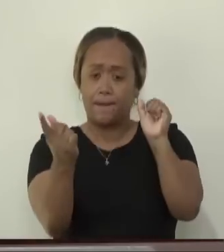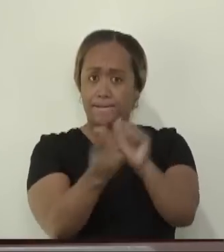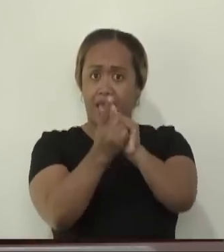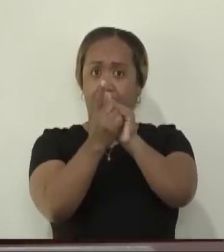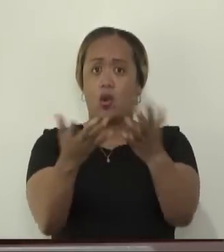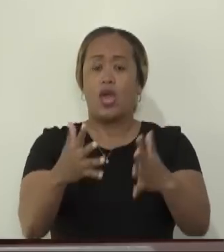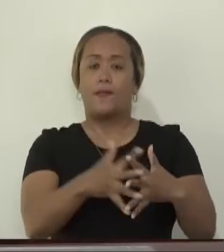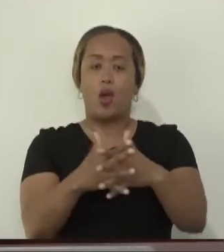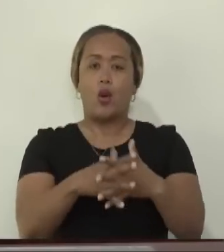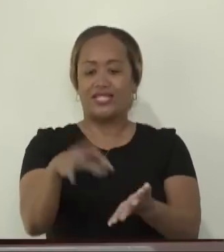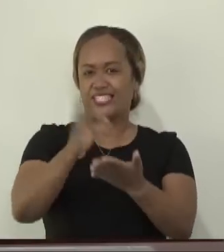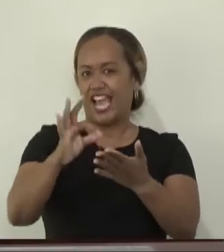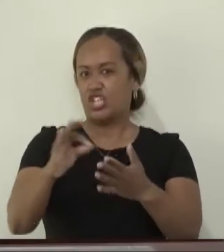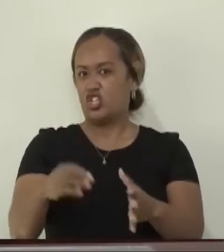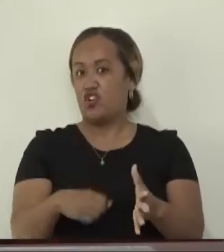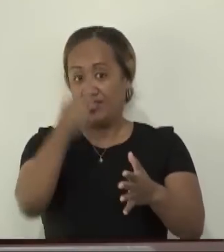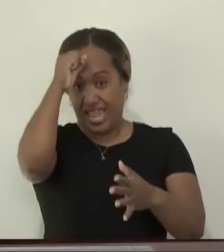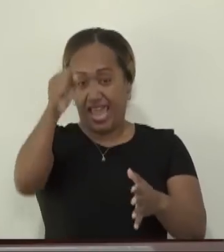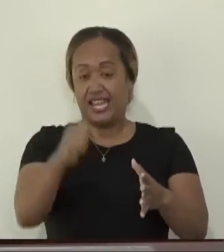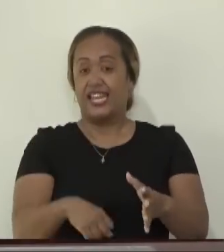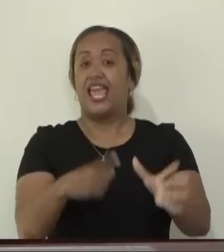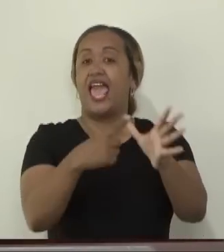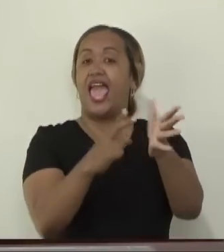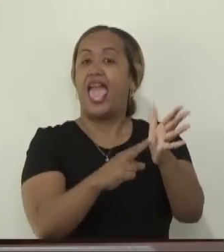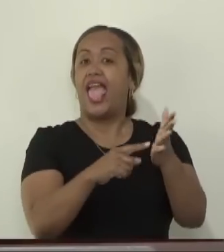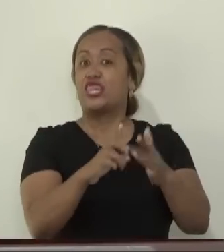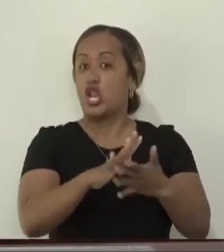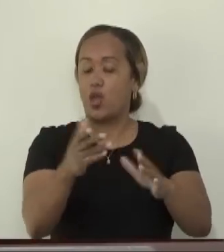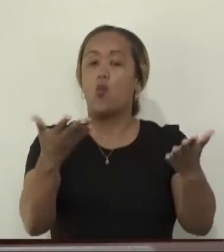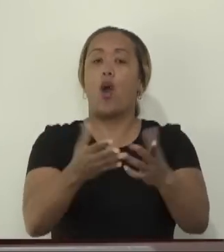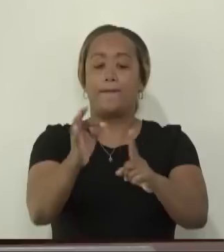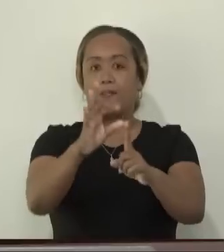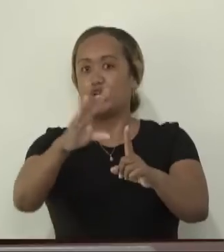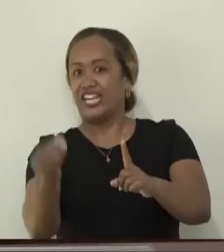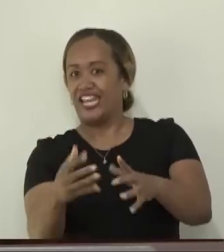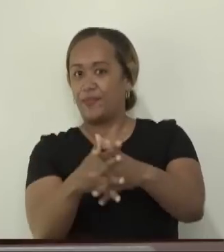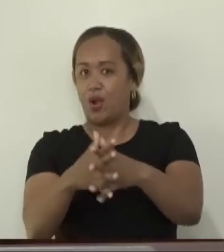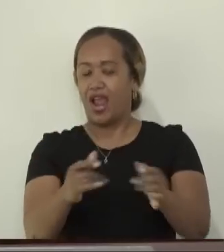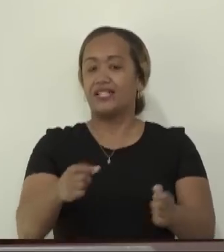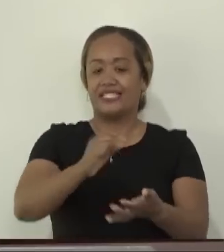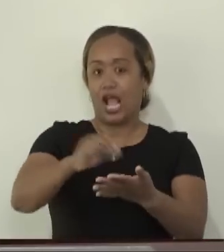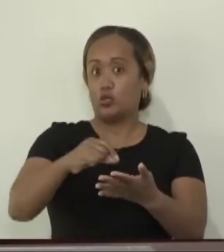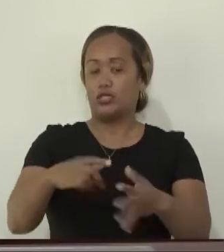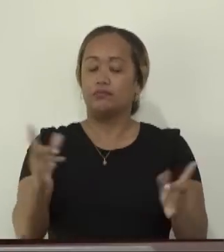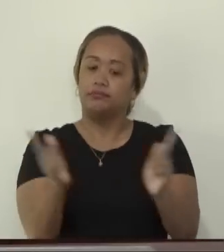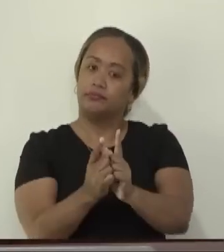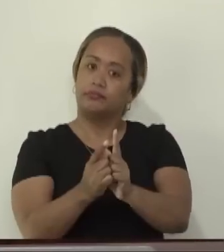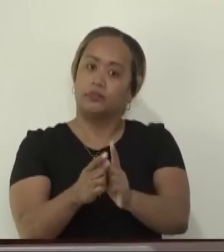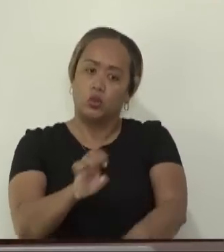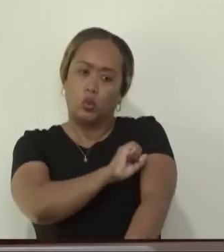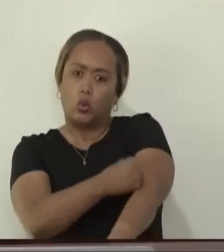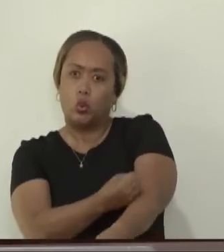of State, Mr. Anthony Blinken, in Port Moresby to strengthen ties with the United States